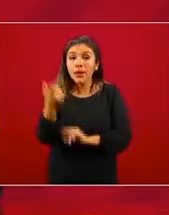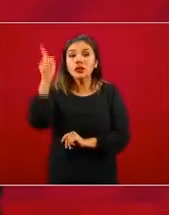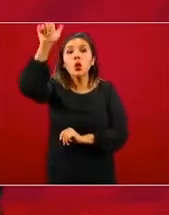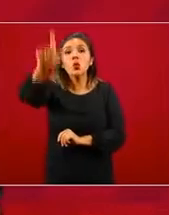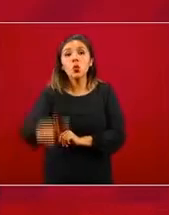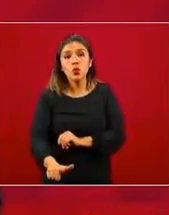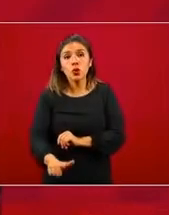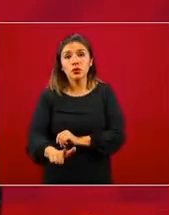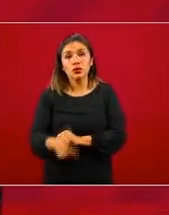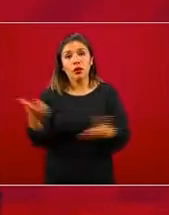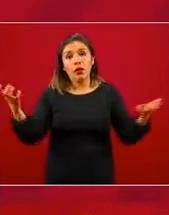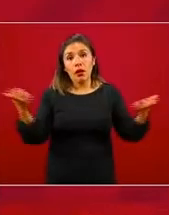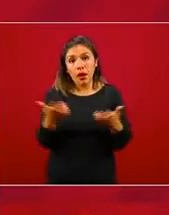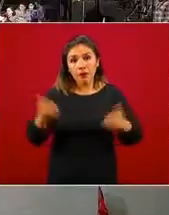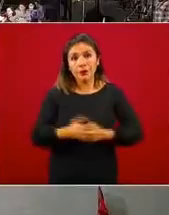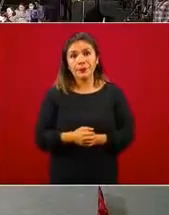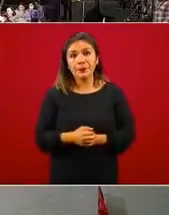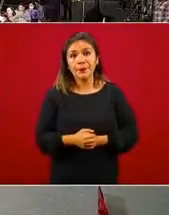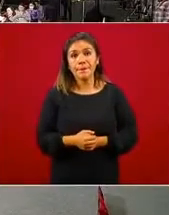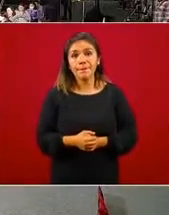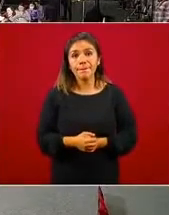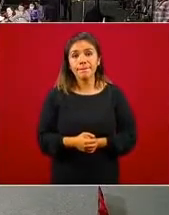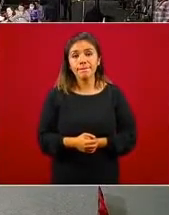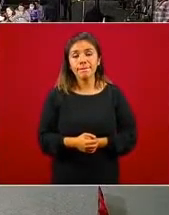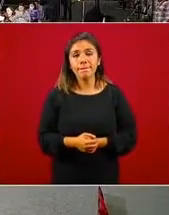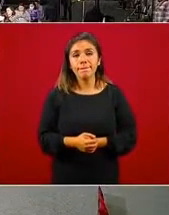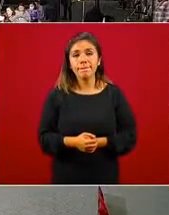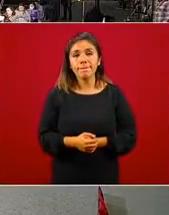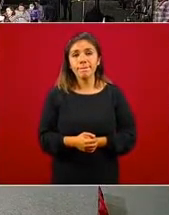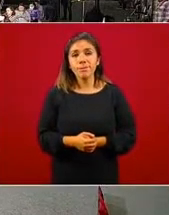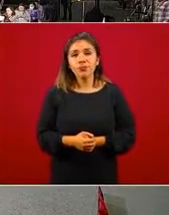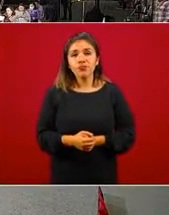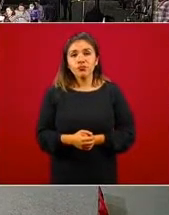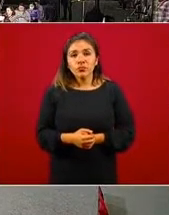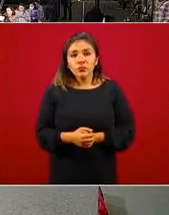and then it will enter into de rigueur on Mondays.